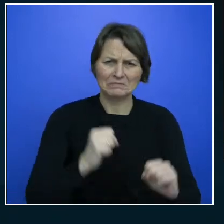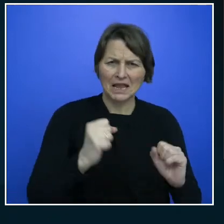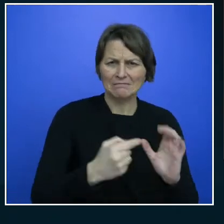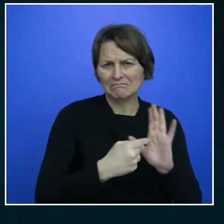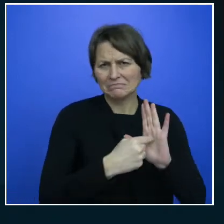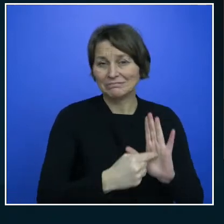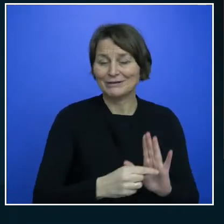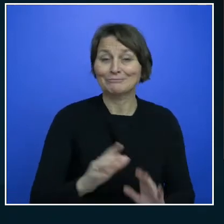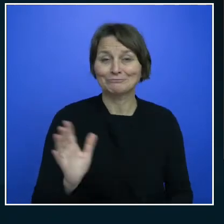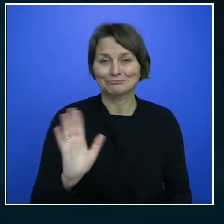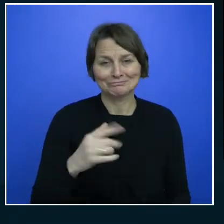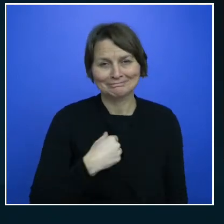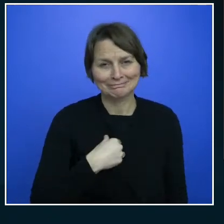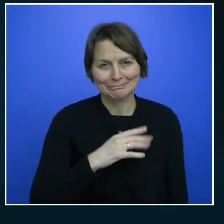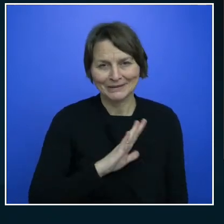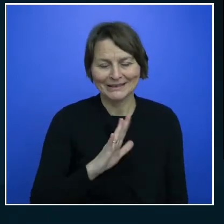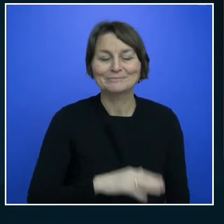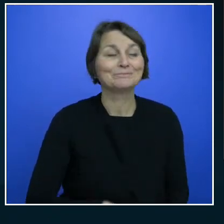So let's